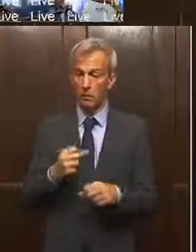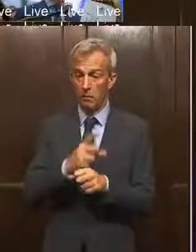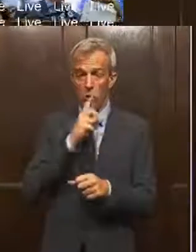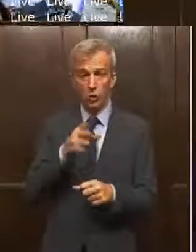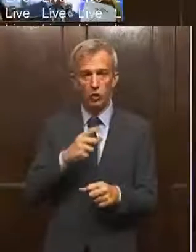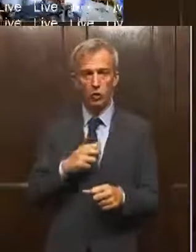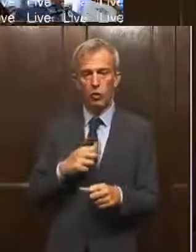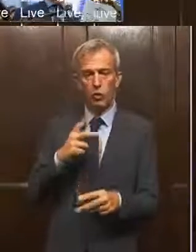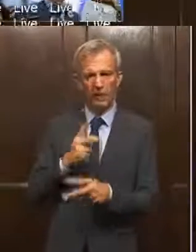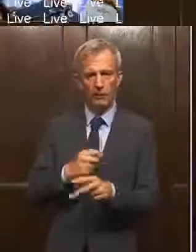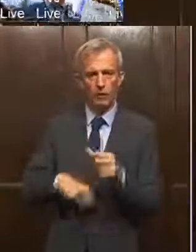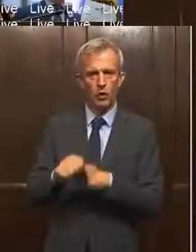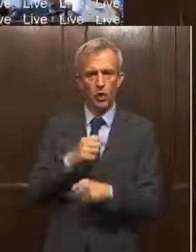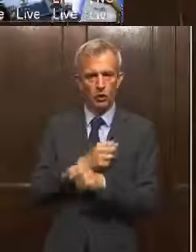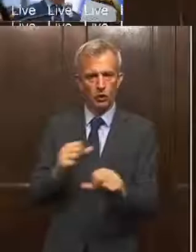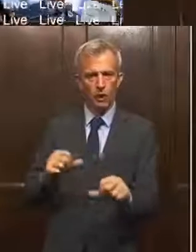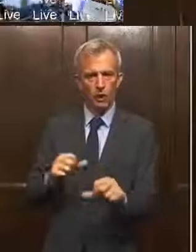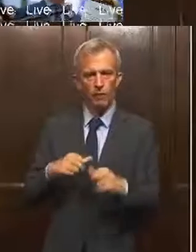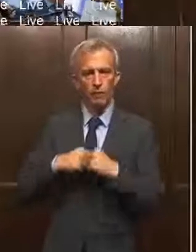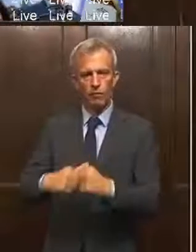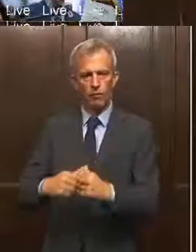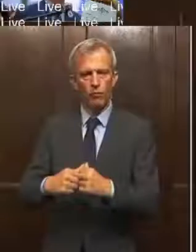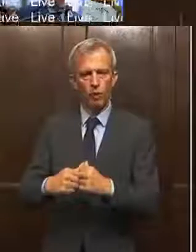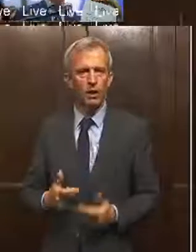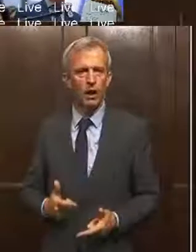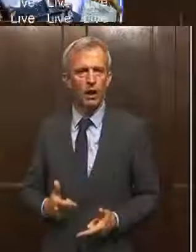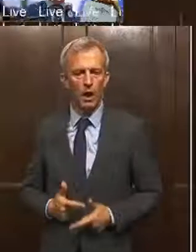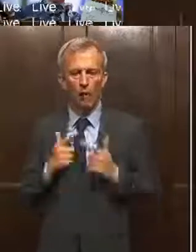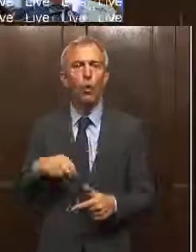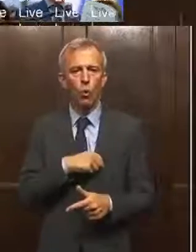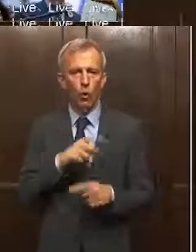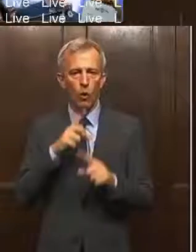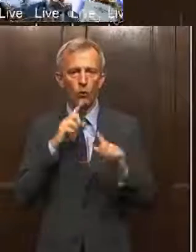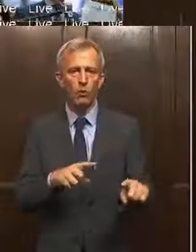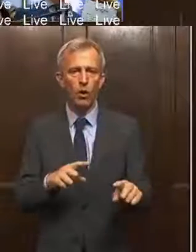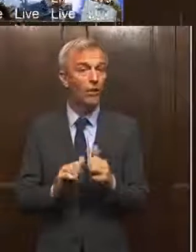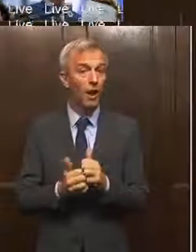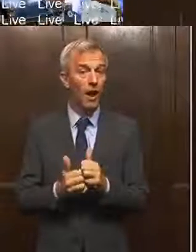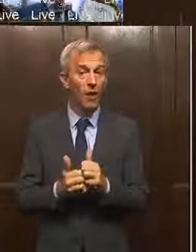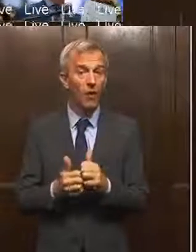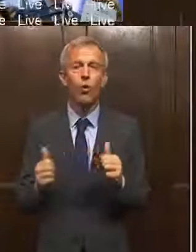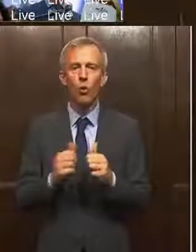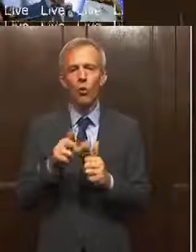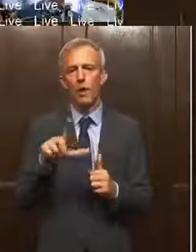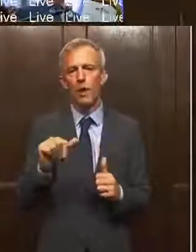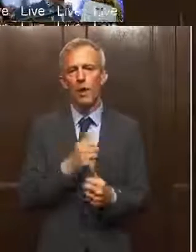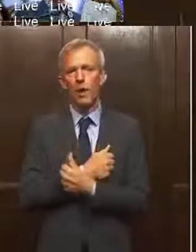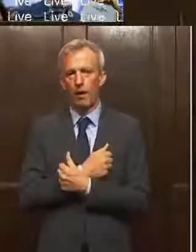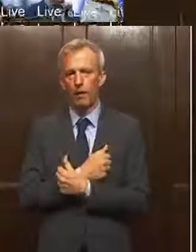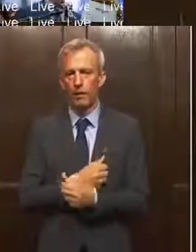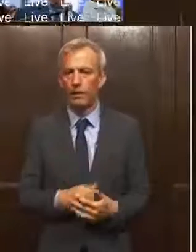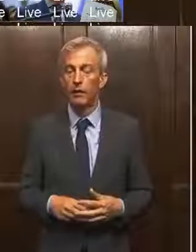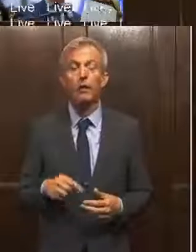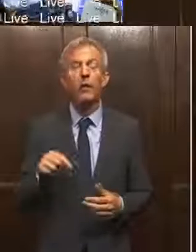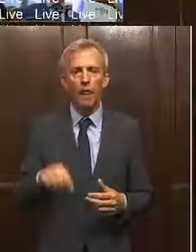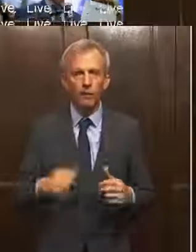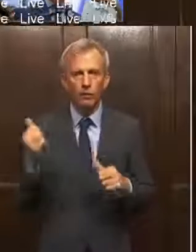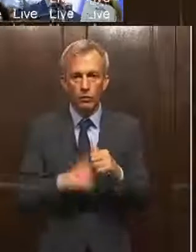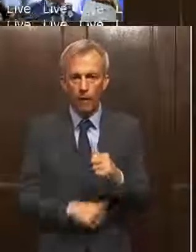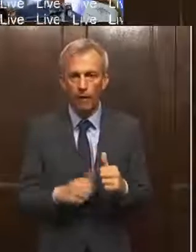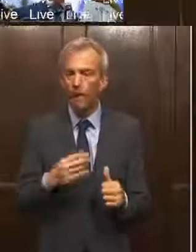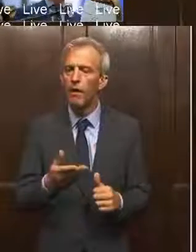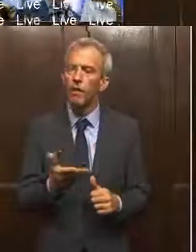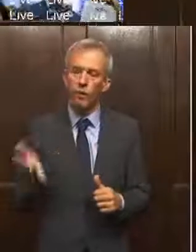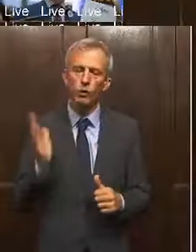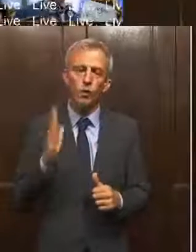and protecting human life, we're responding with LA love. This is hard and things will be hard for a while. I have to